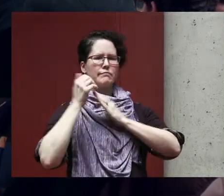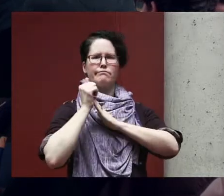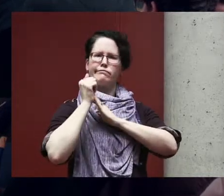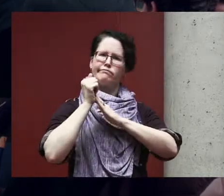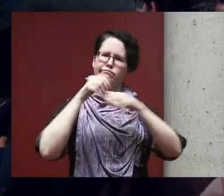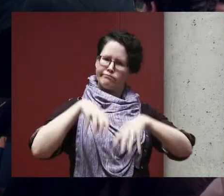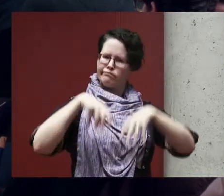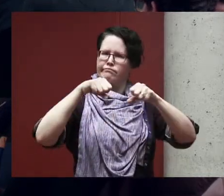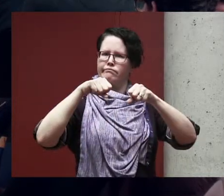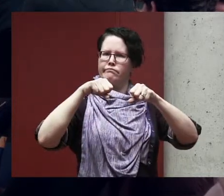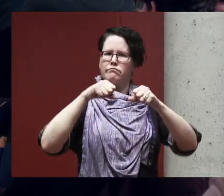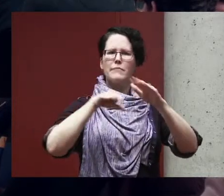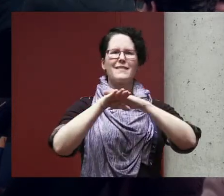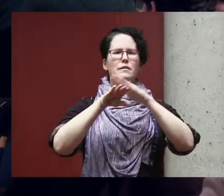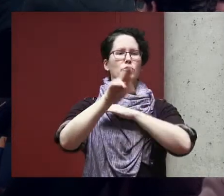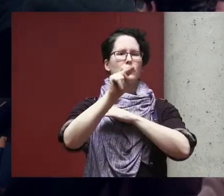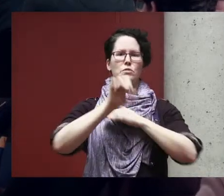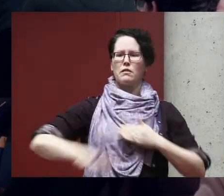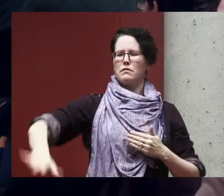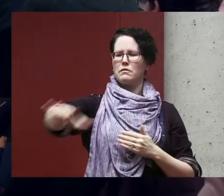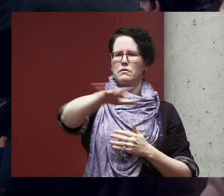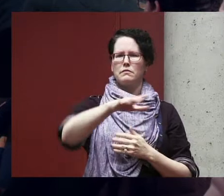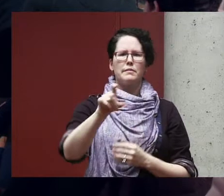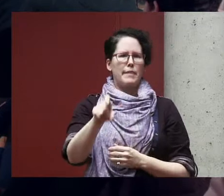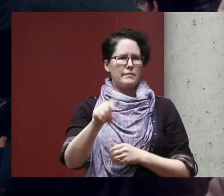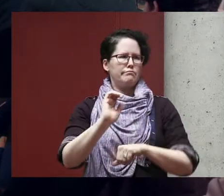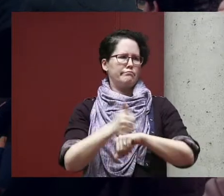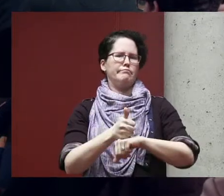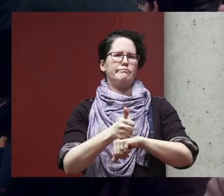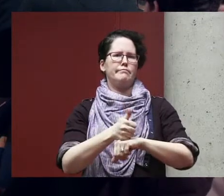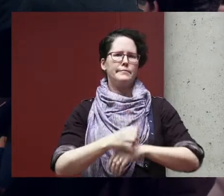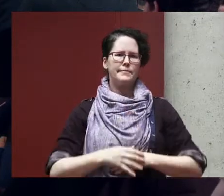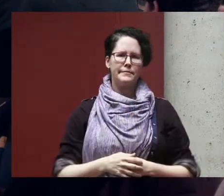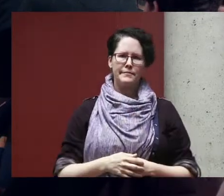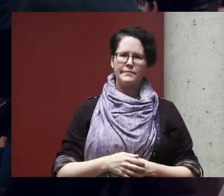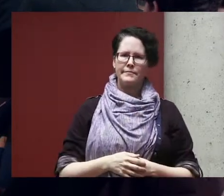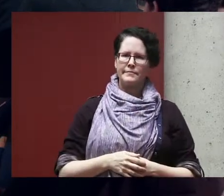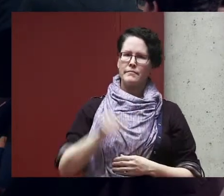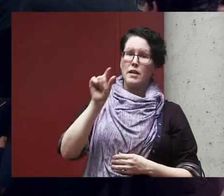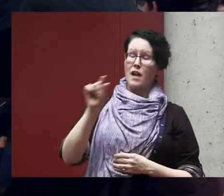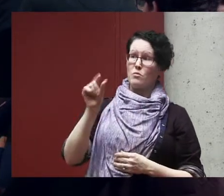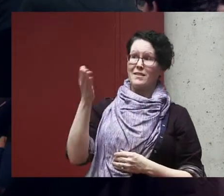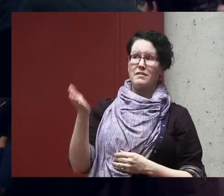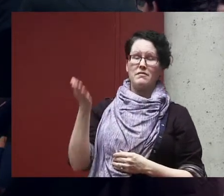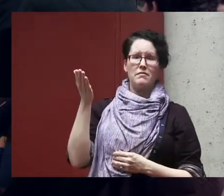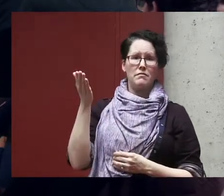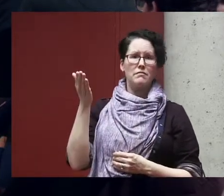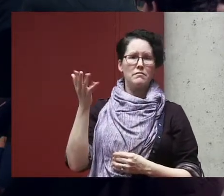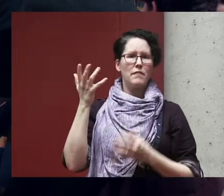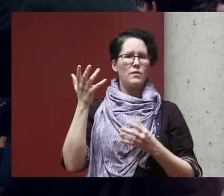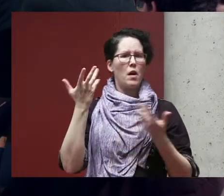an accessible Nova Scotia. I would like to see the government live up to this leadership